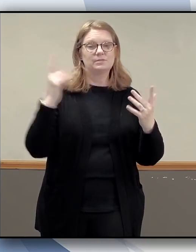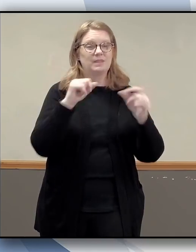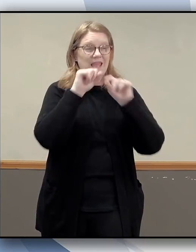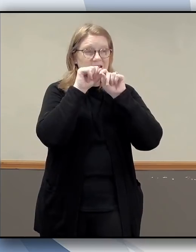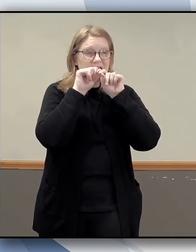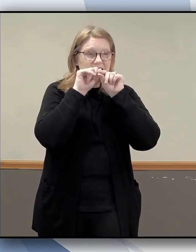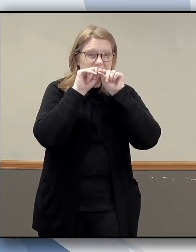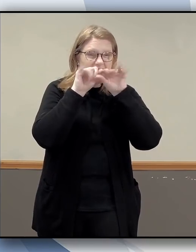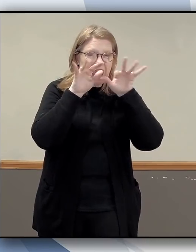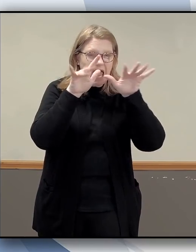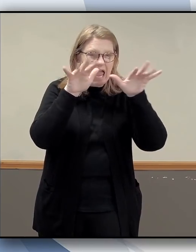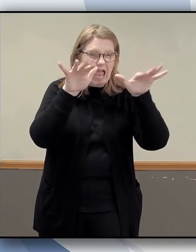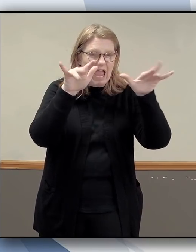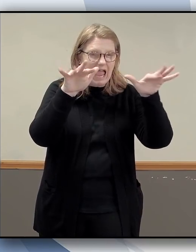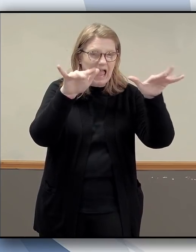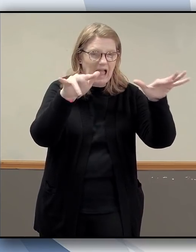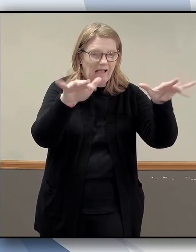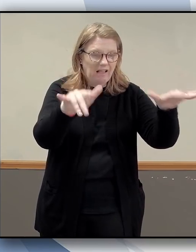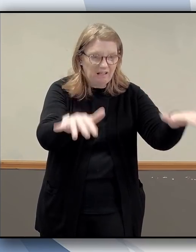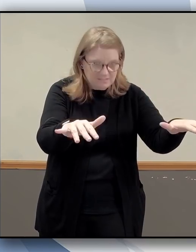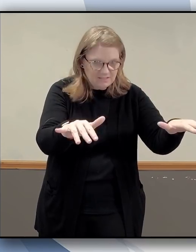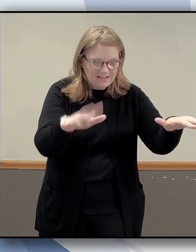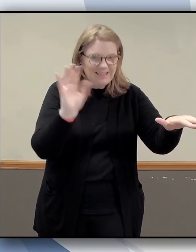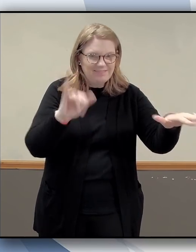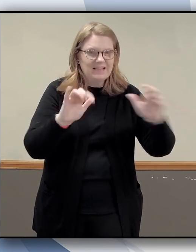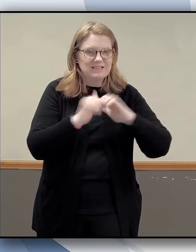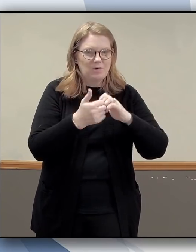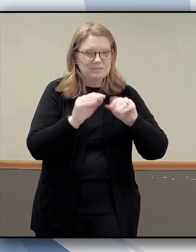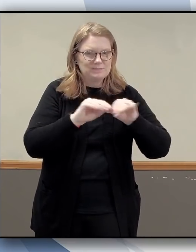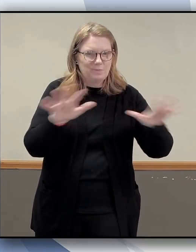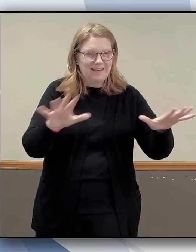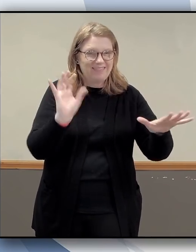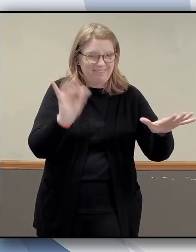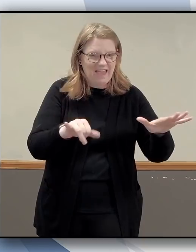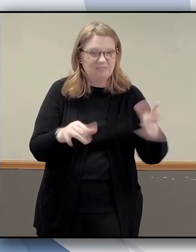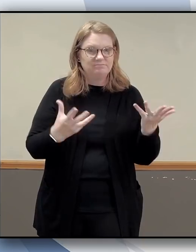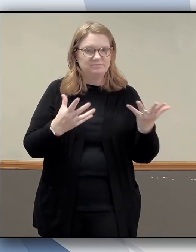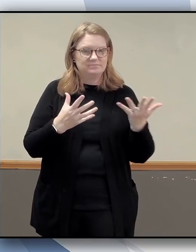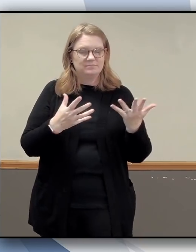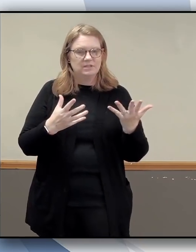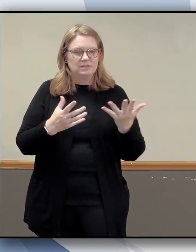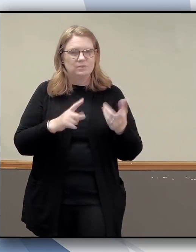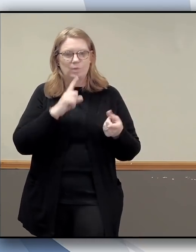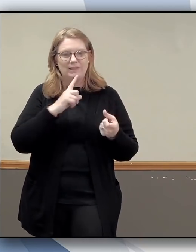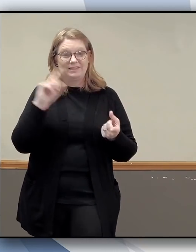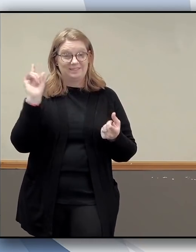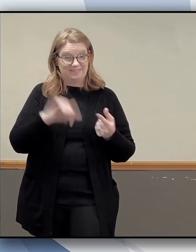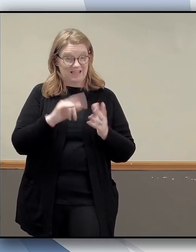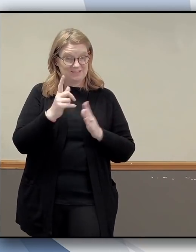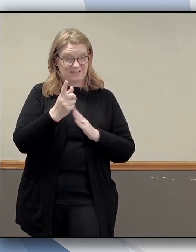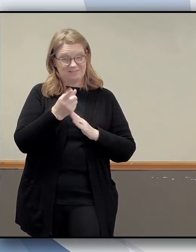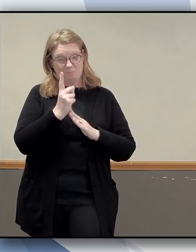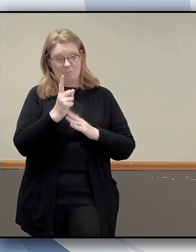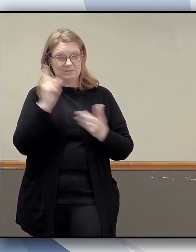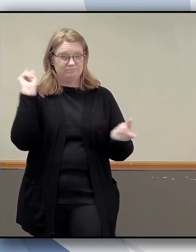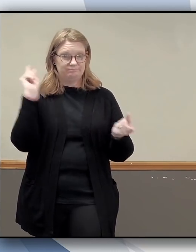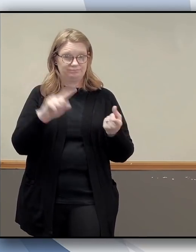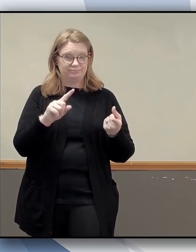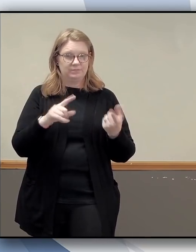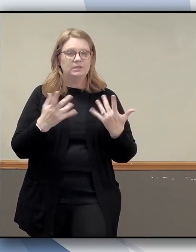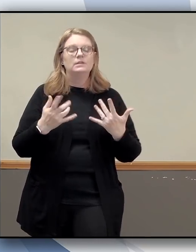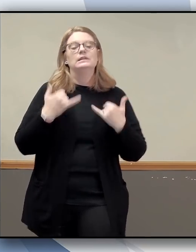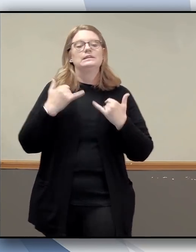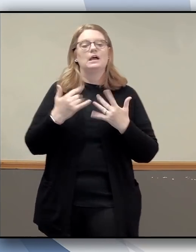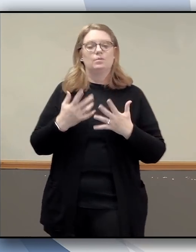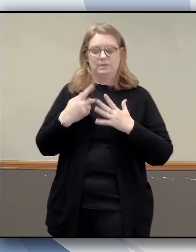aerial droplets. We know that that's how this is spreading, and so let's figure out a way to reduce those. Okay, I want to jump over